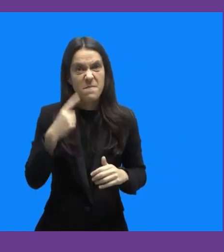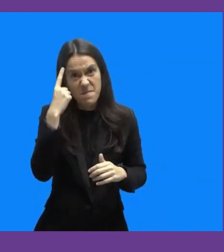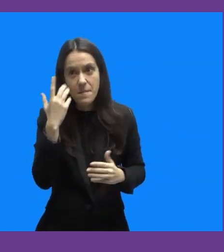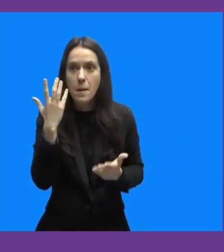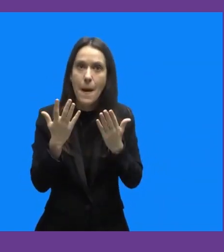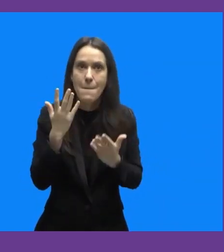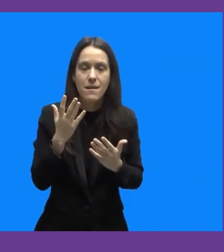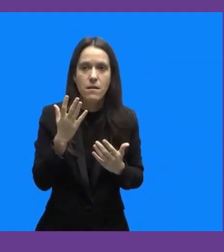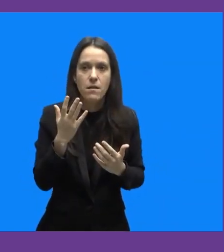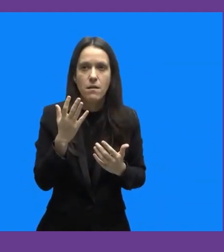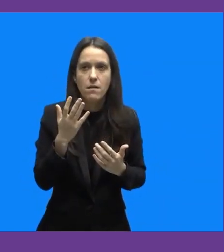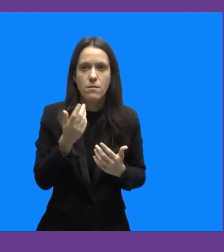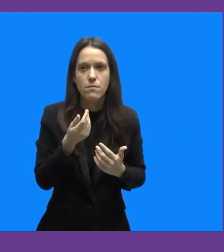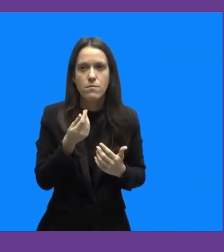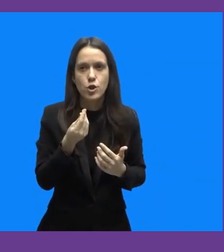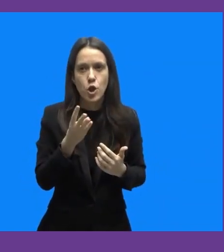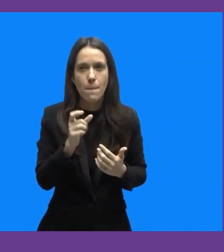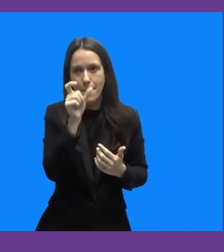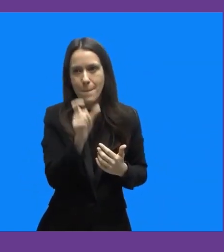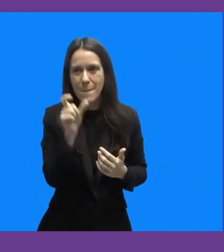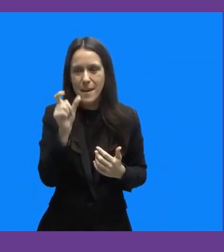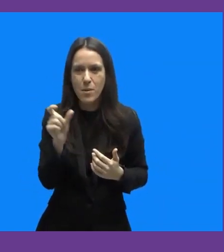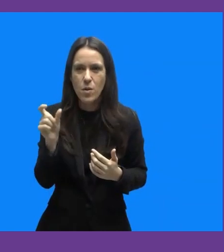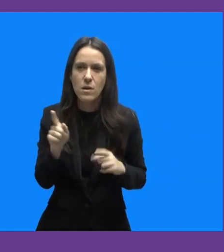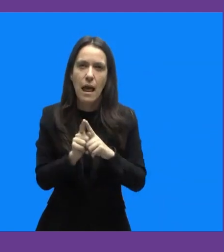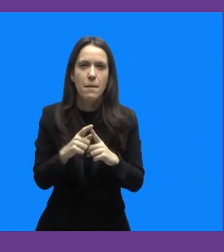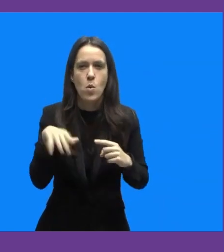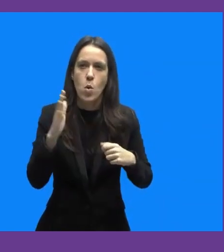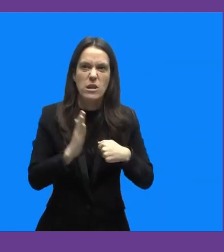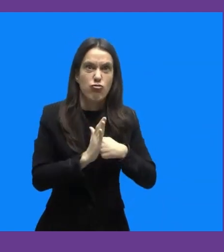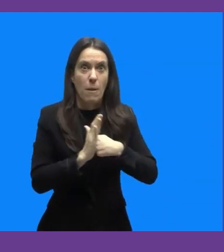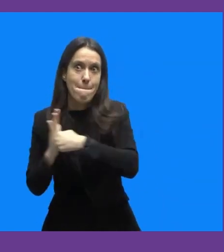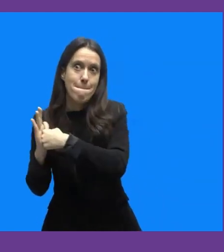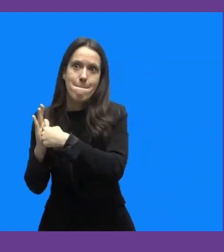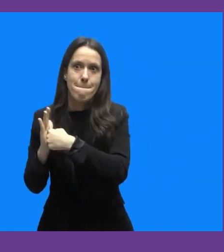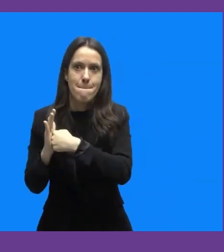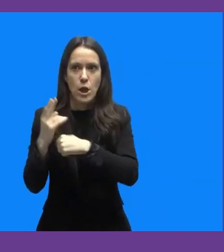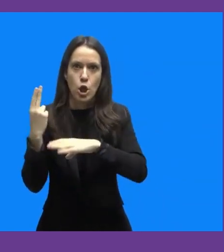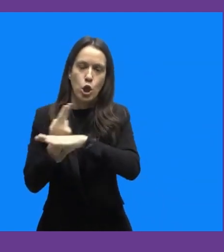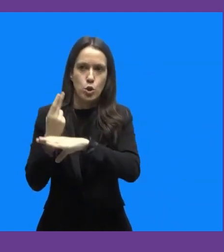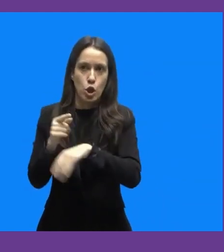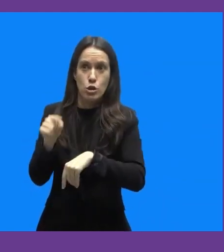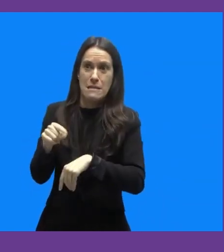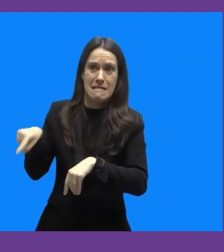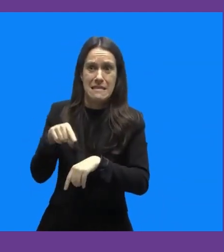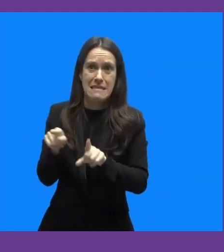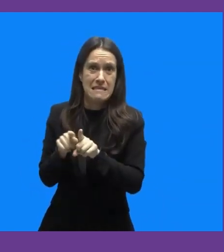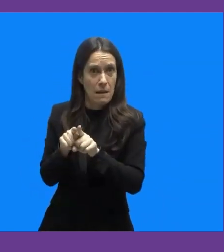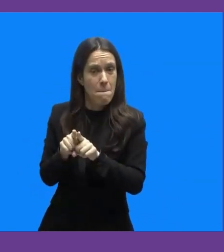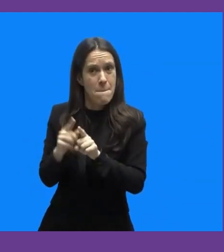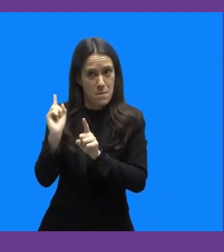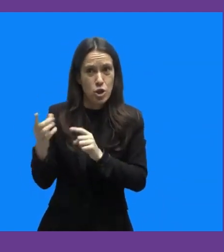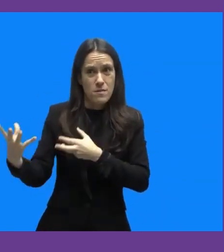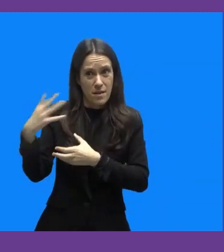as well, to work with us. I think that would answer to a lot of problems that